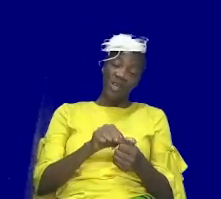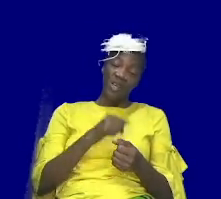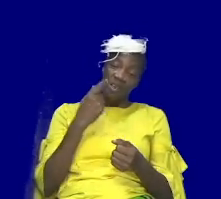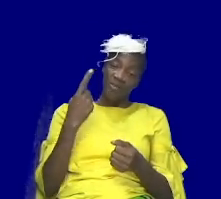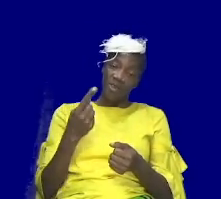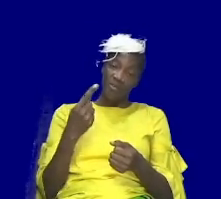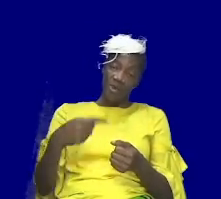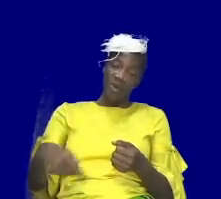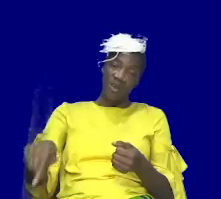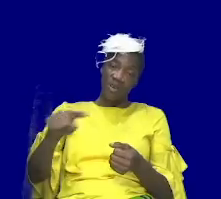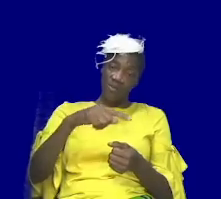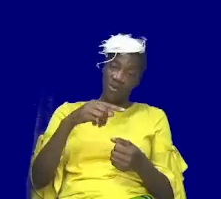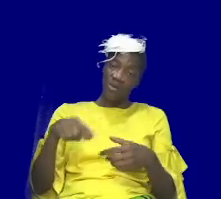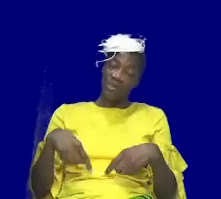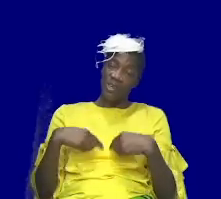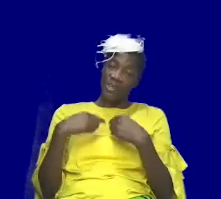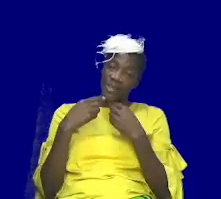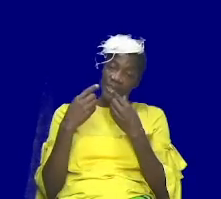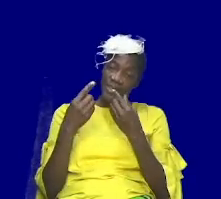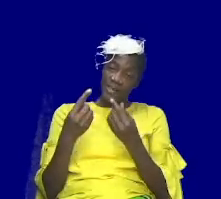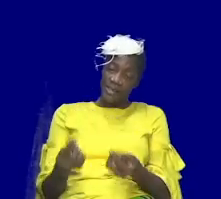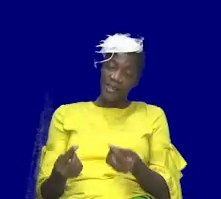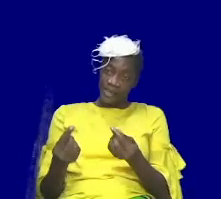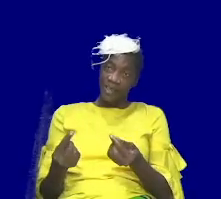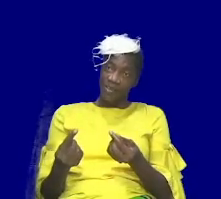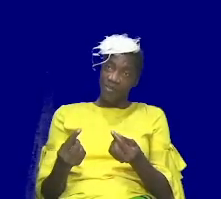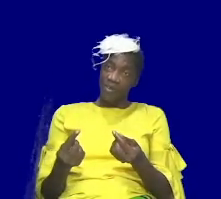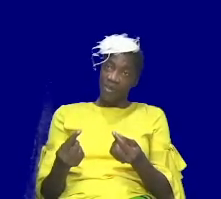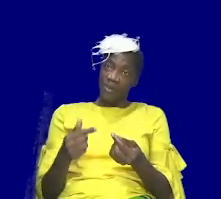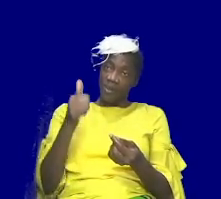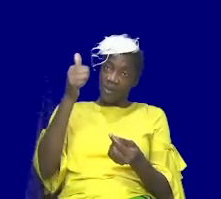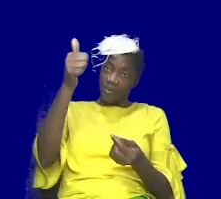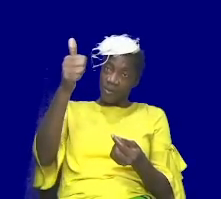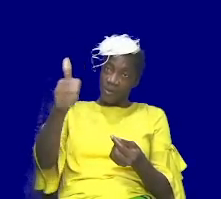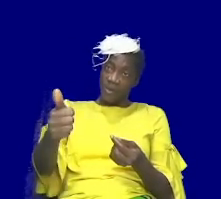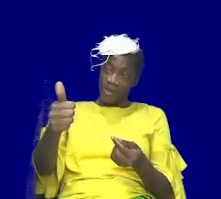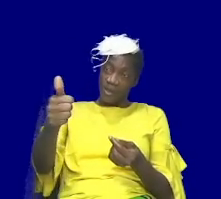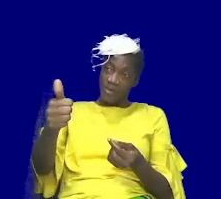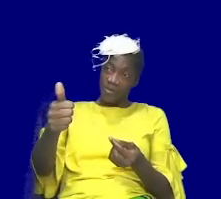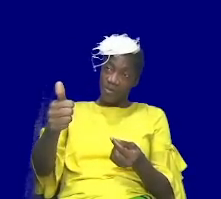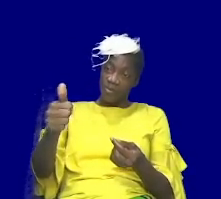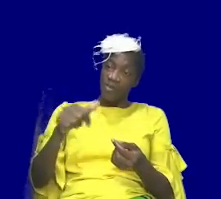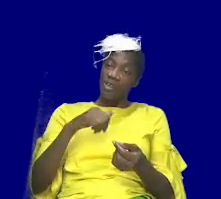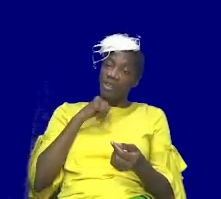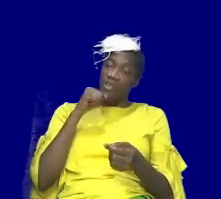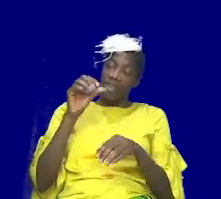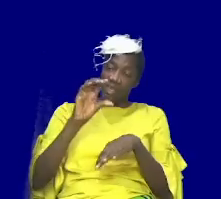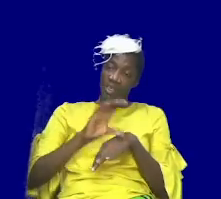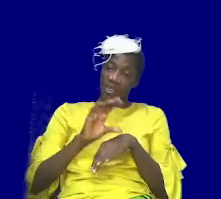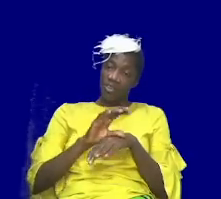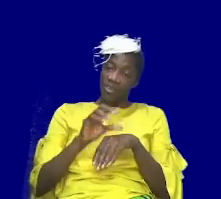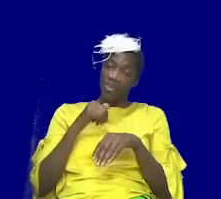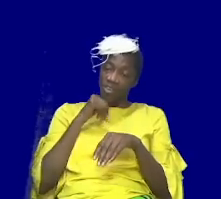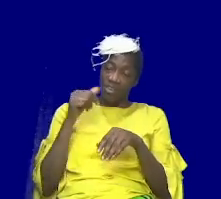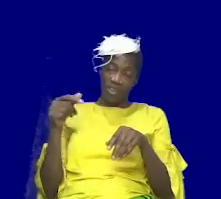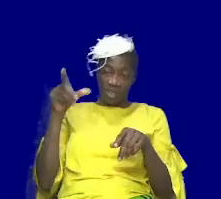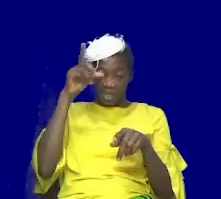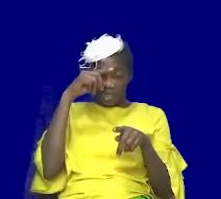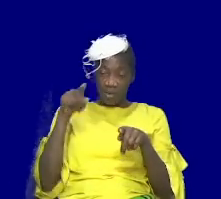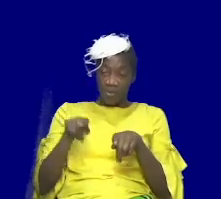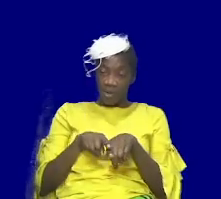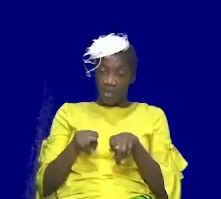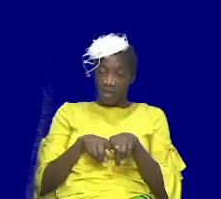shall give account of himself. Not the church. Not Brother Daley giving account for the